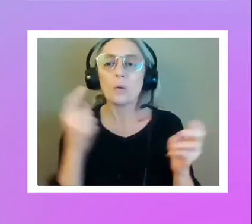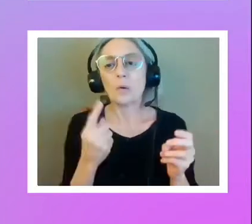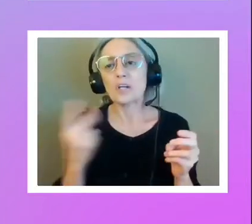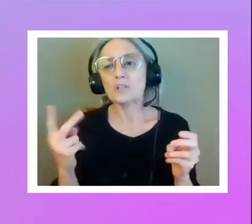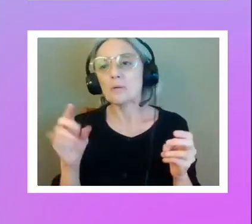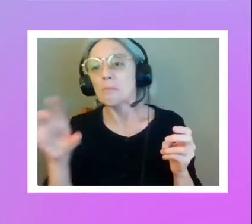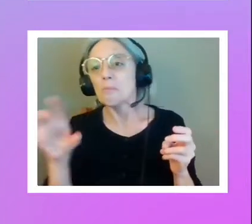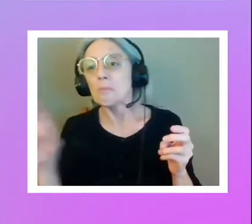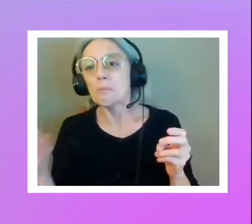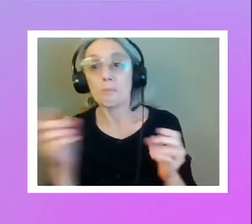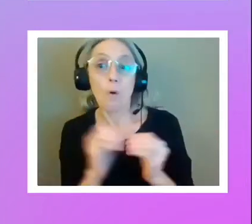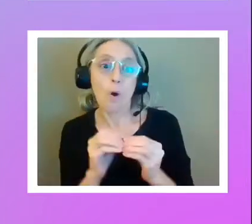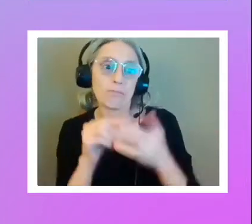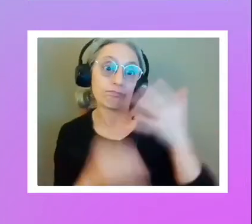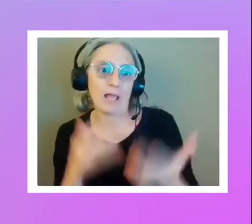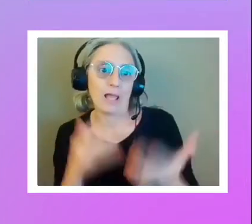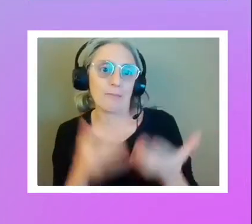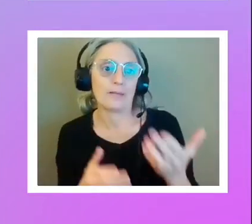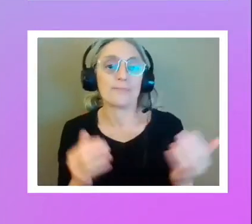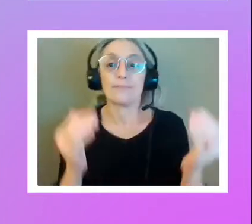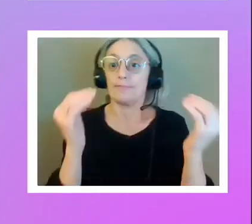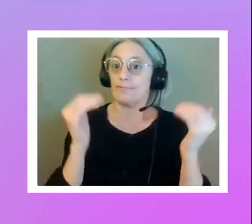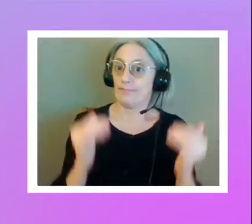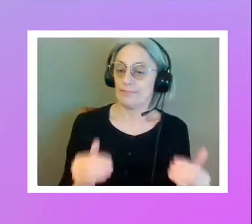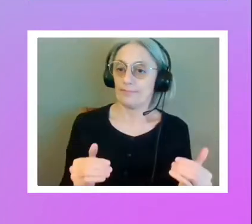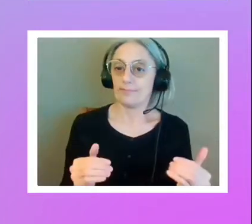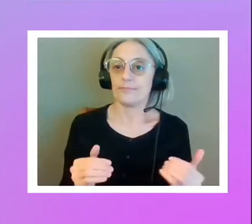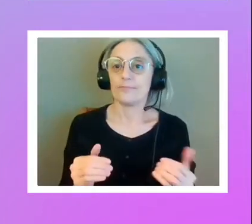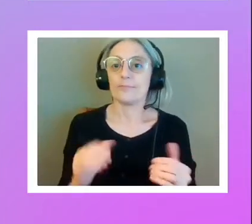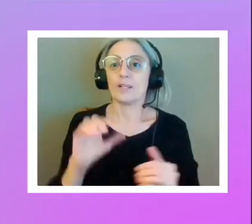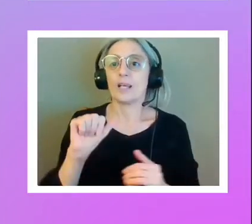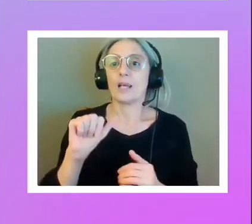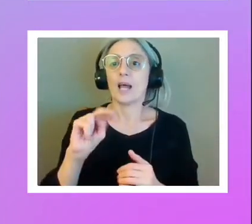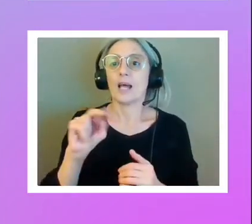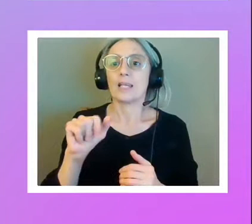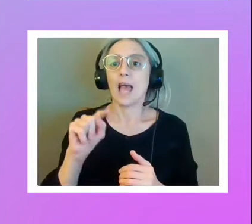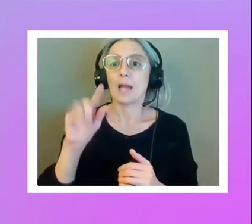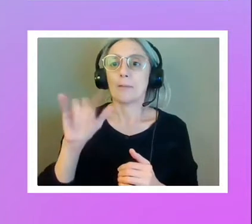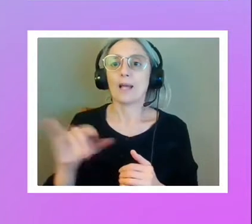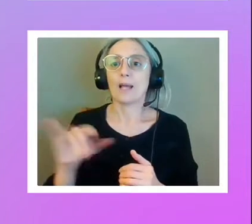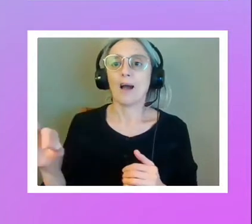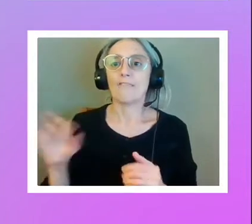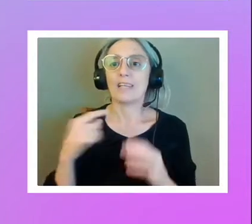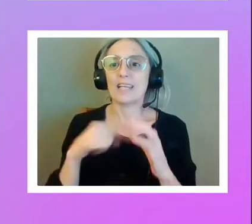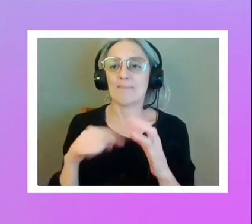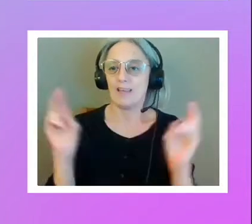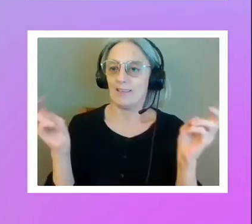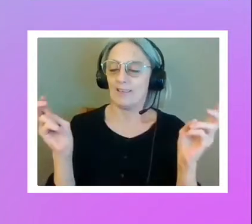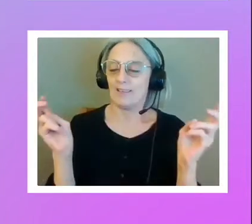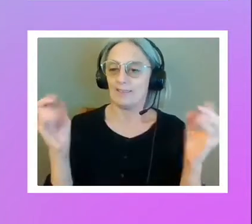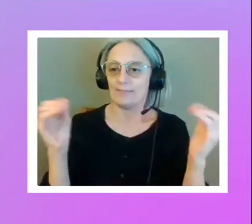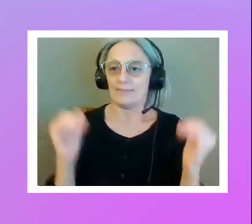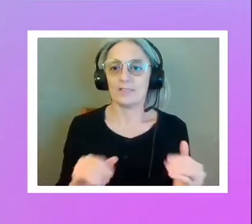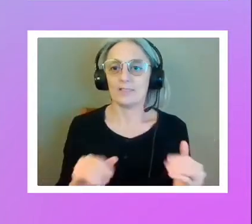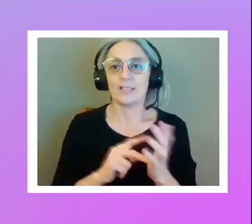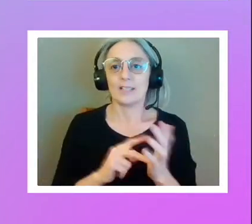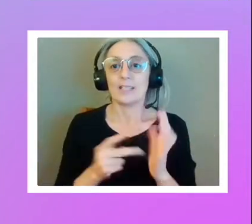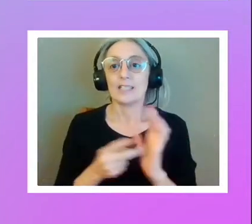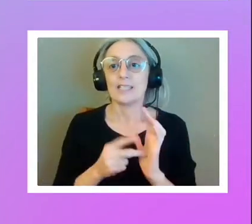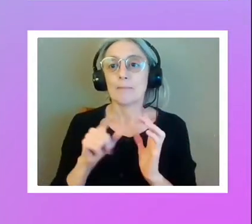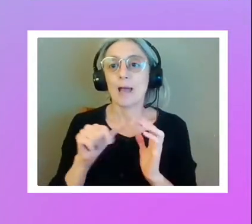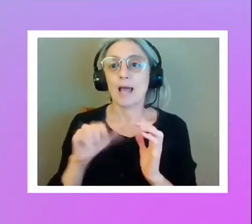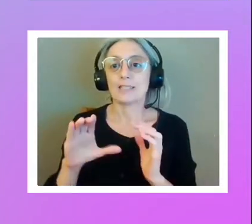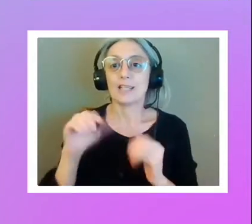more. After that, we'll speak on the anatomy of emails. After that, we'll talk about the semantic architecture of